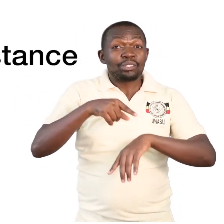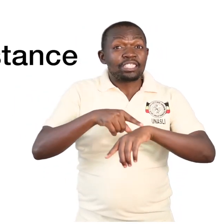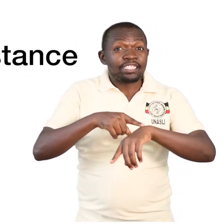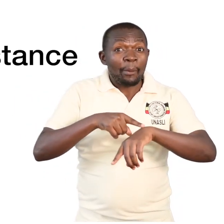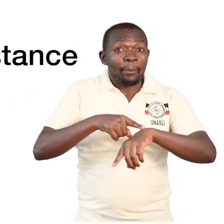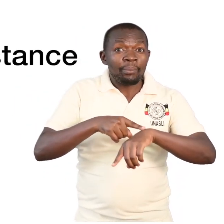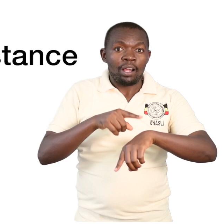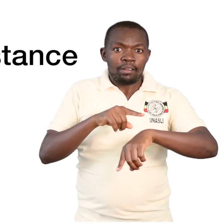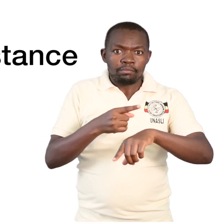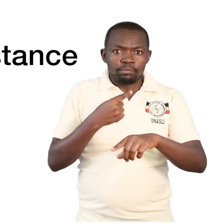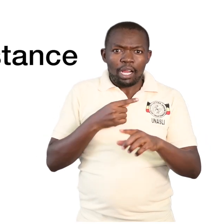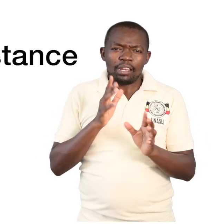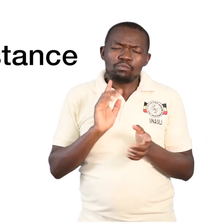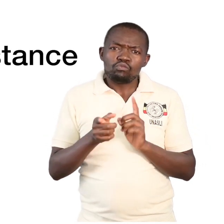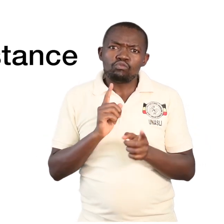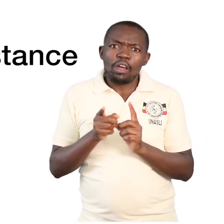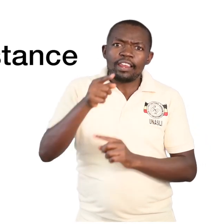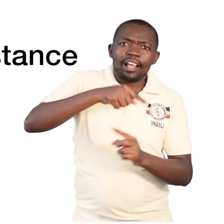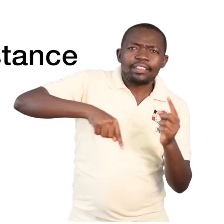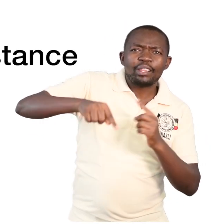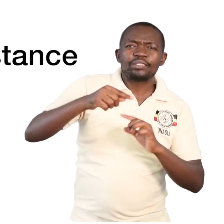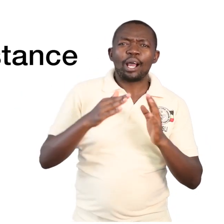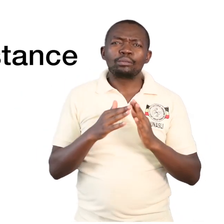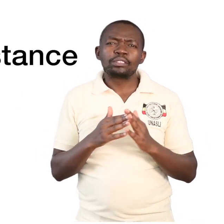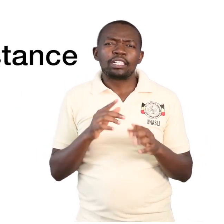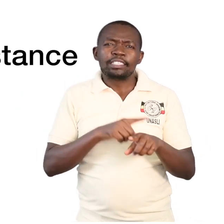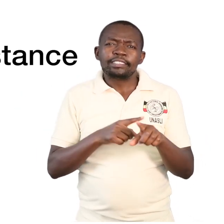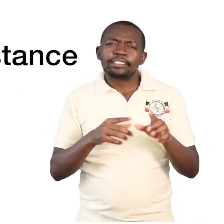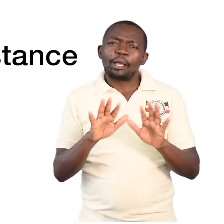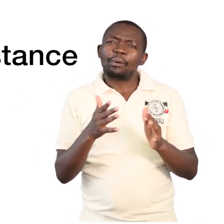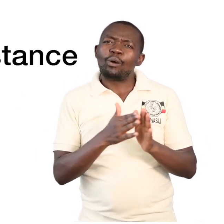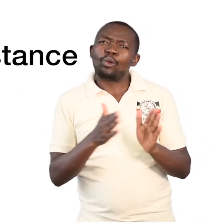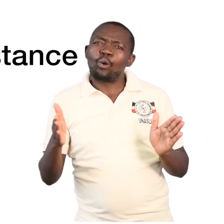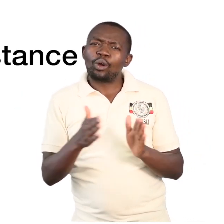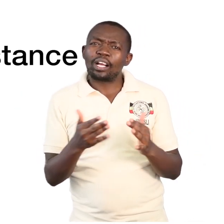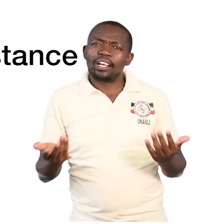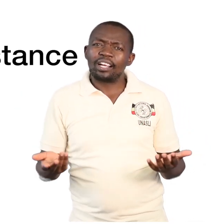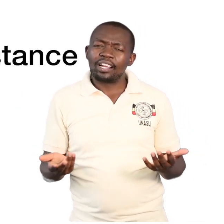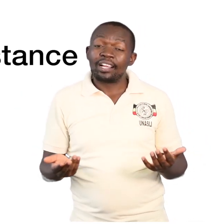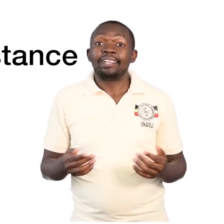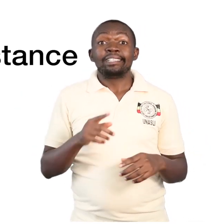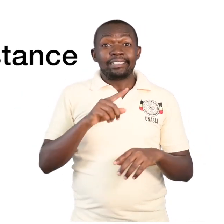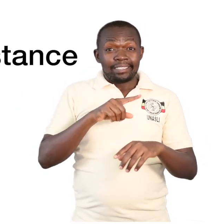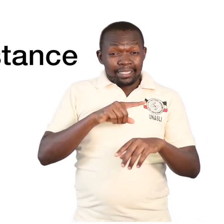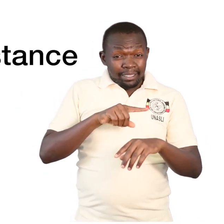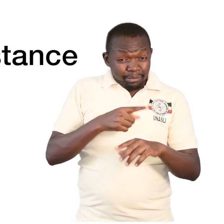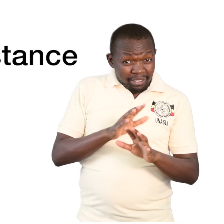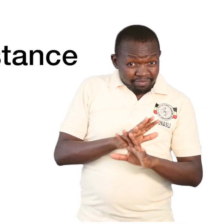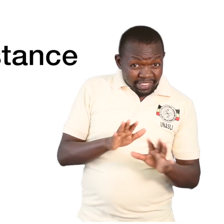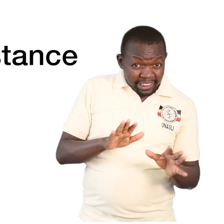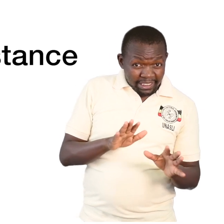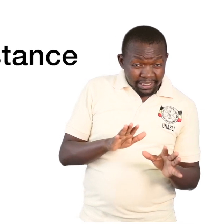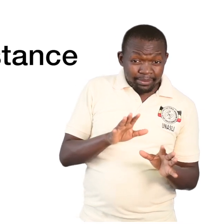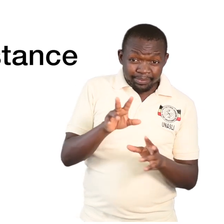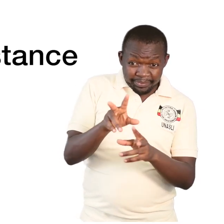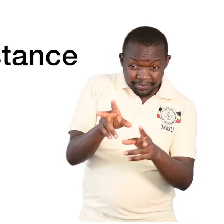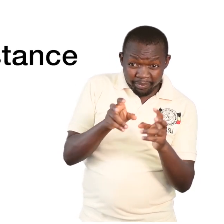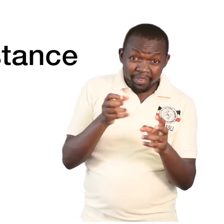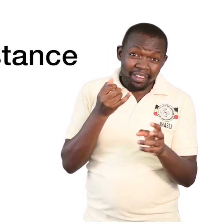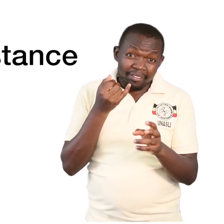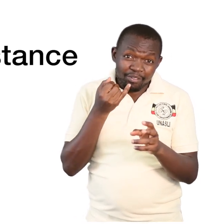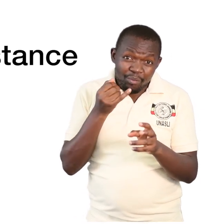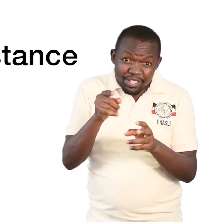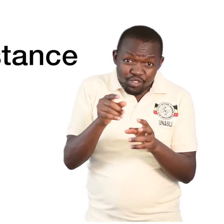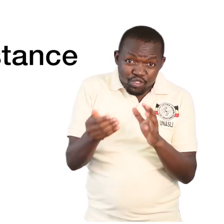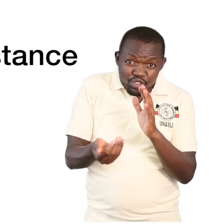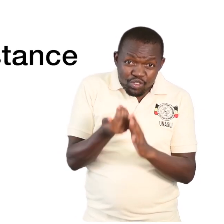you take while running around the house. You then get that new time